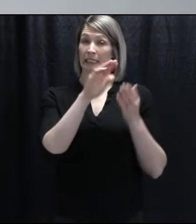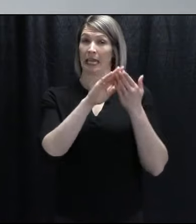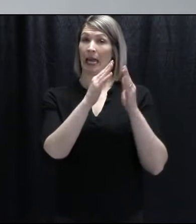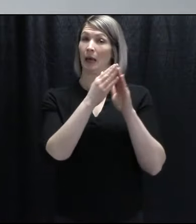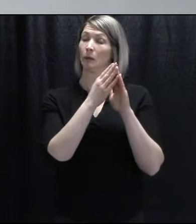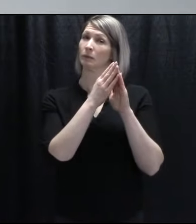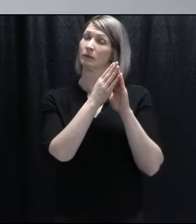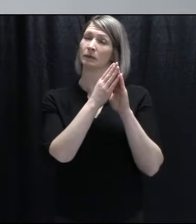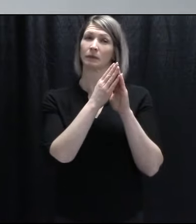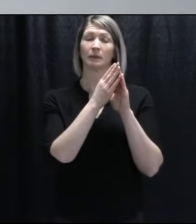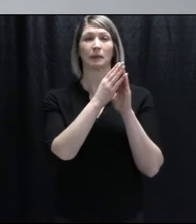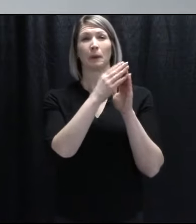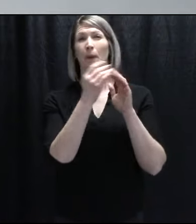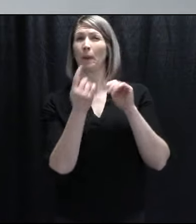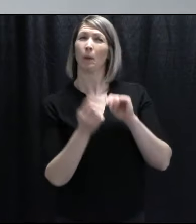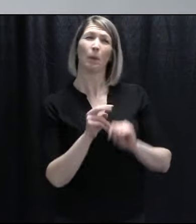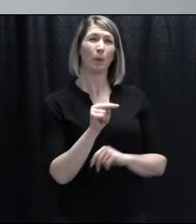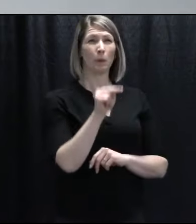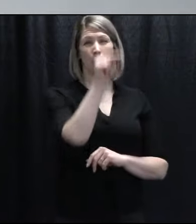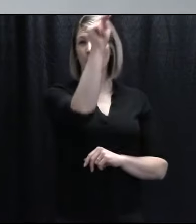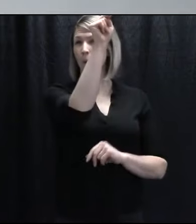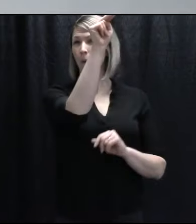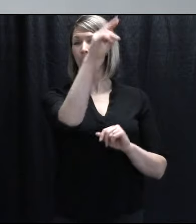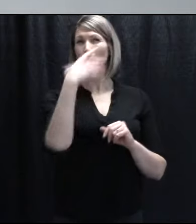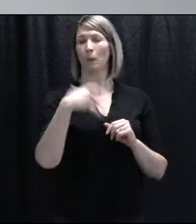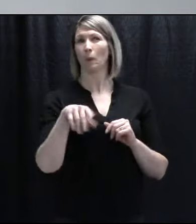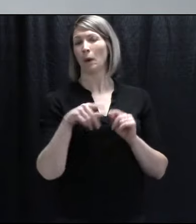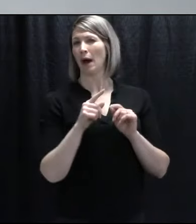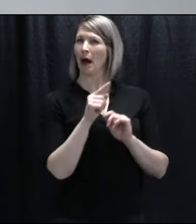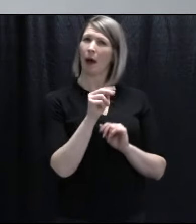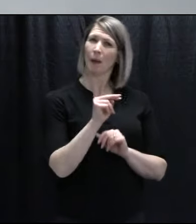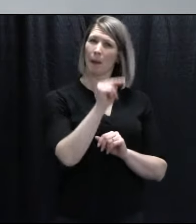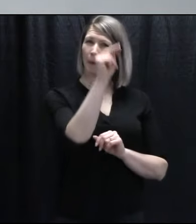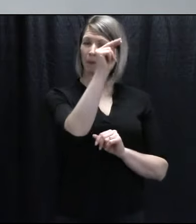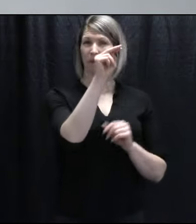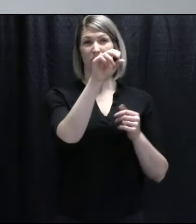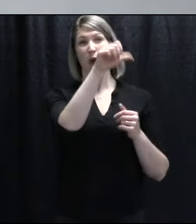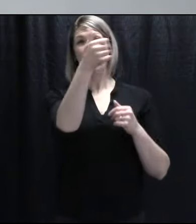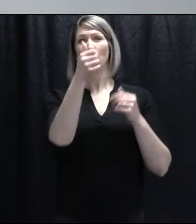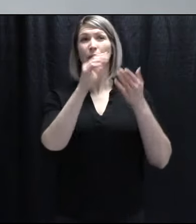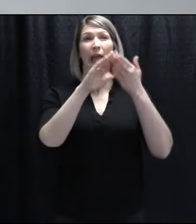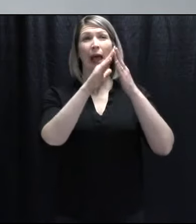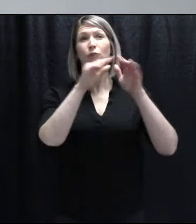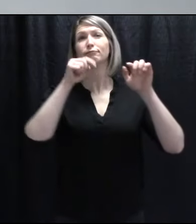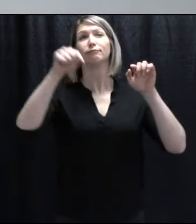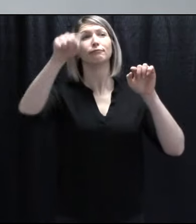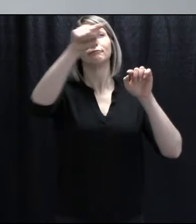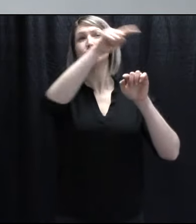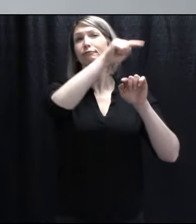a rural community, far off from other, I guess,